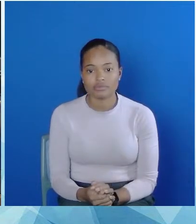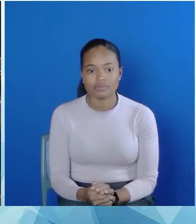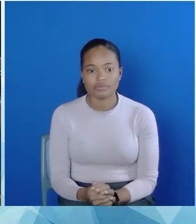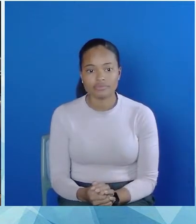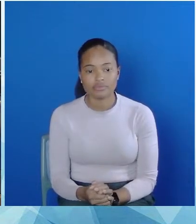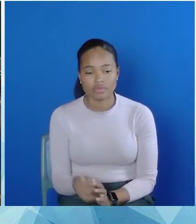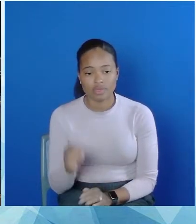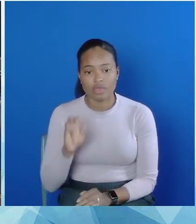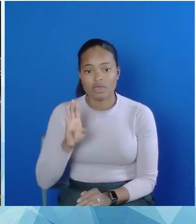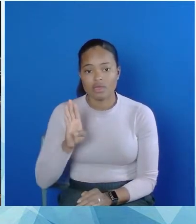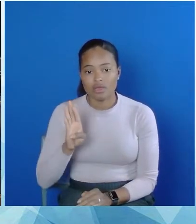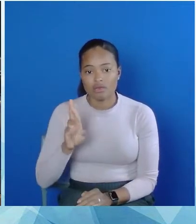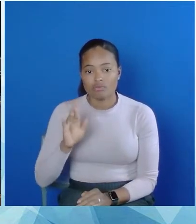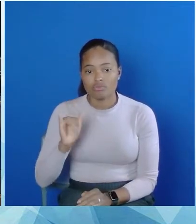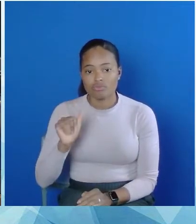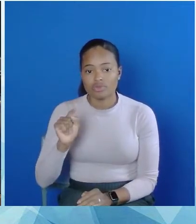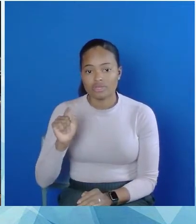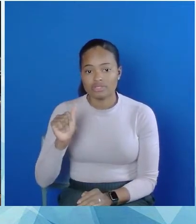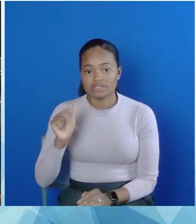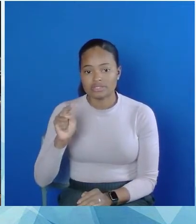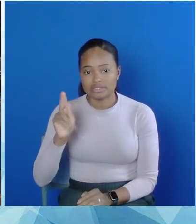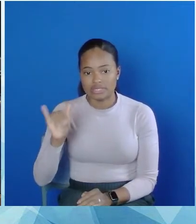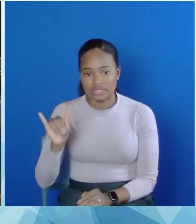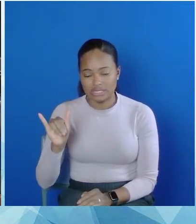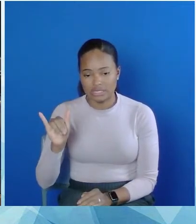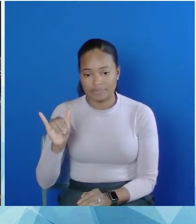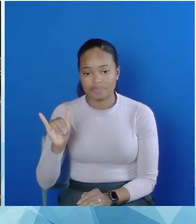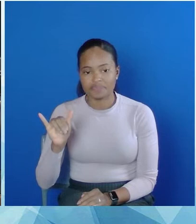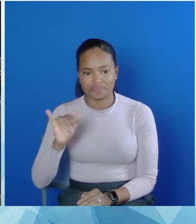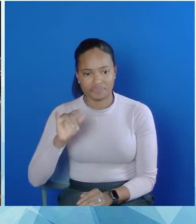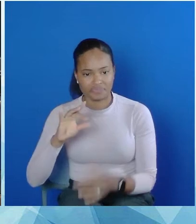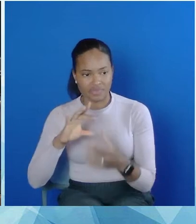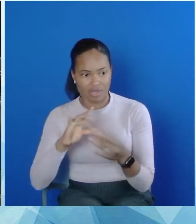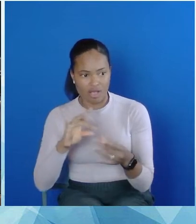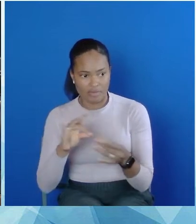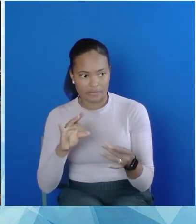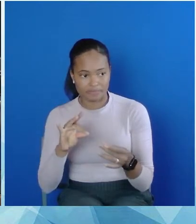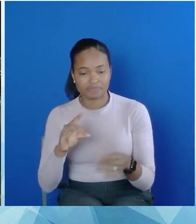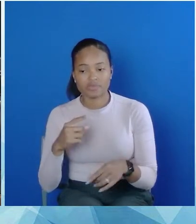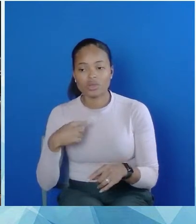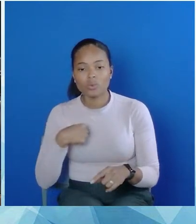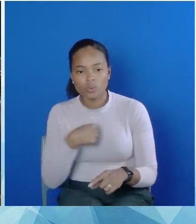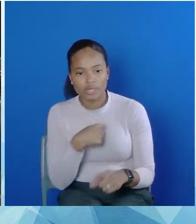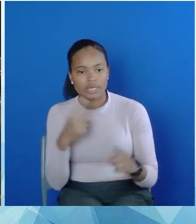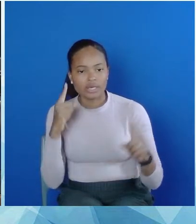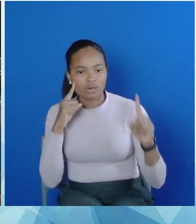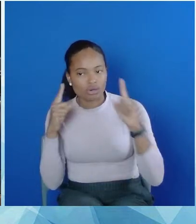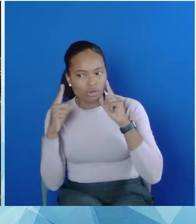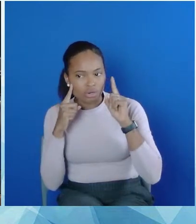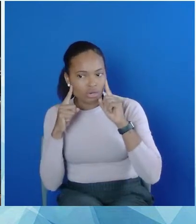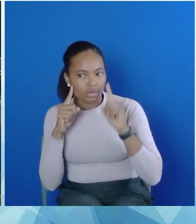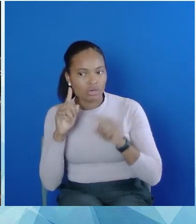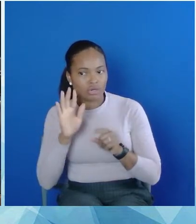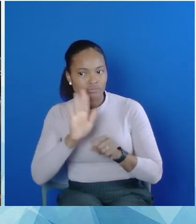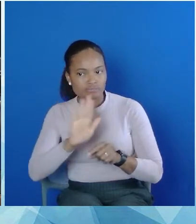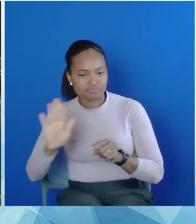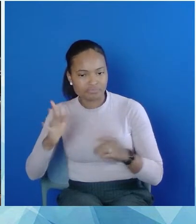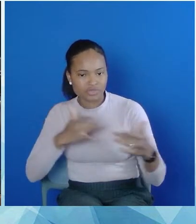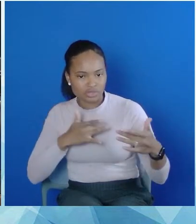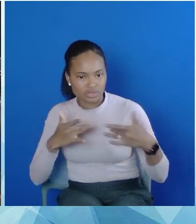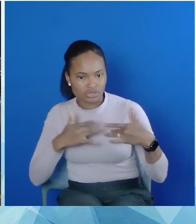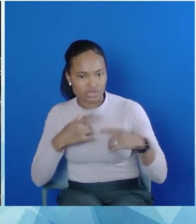Brittany. We heard from the people in the community about how this one